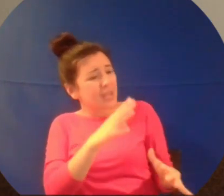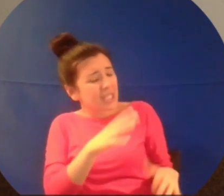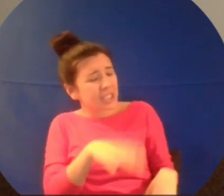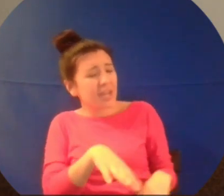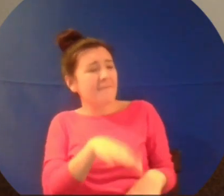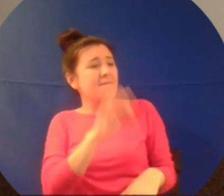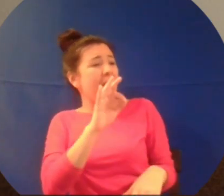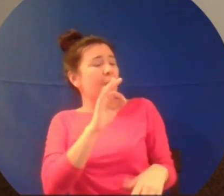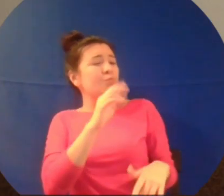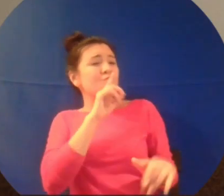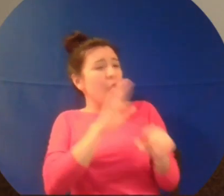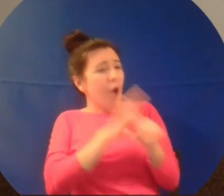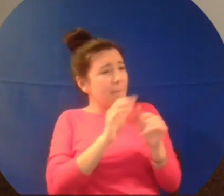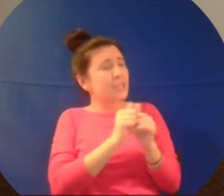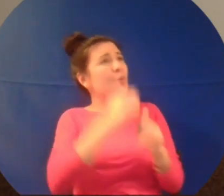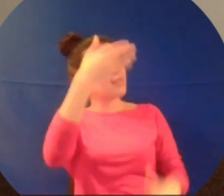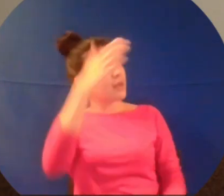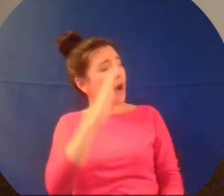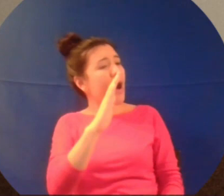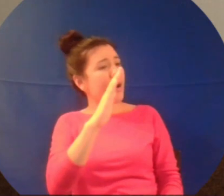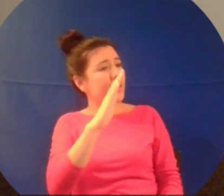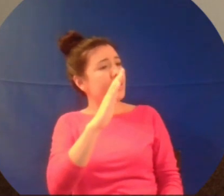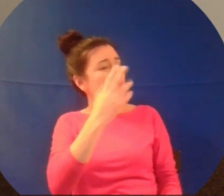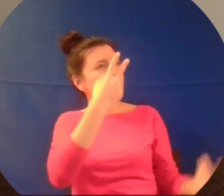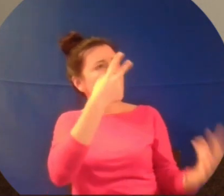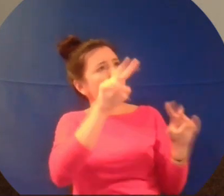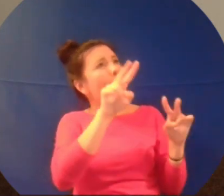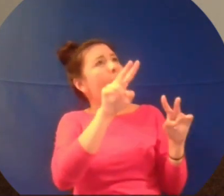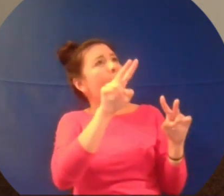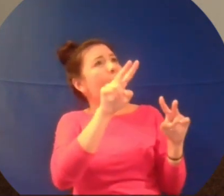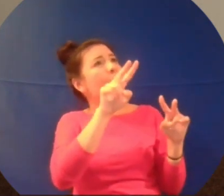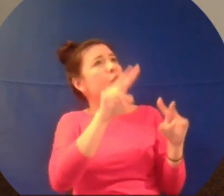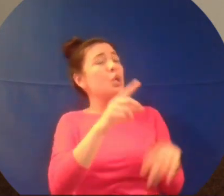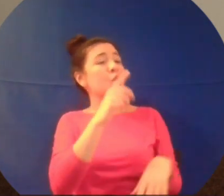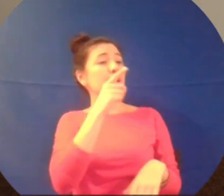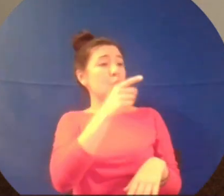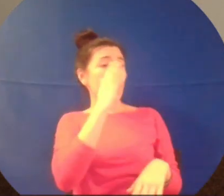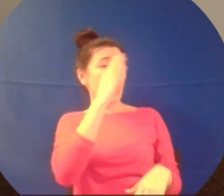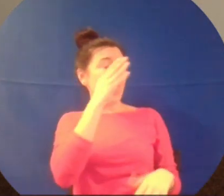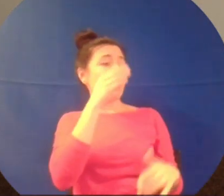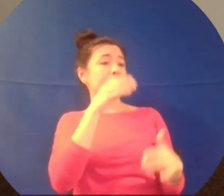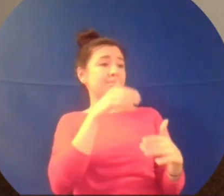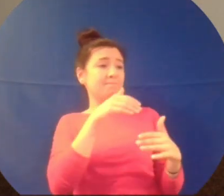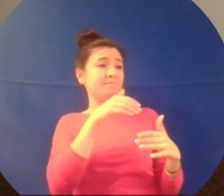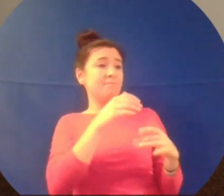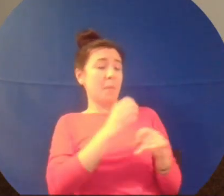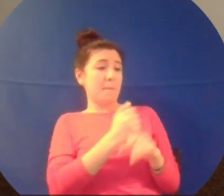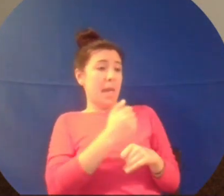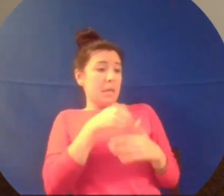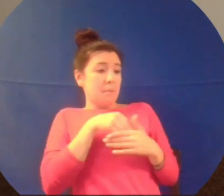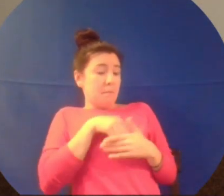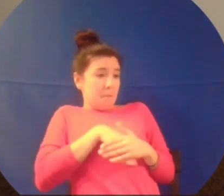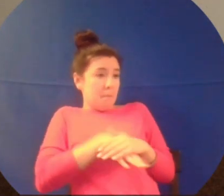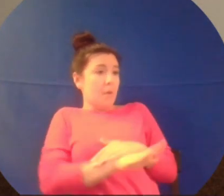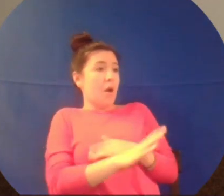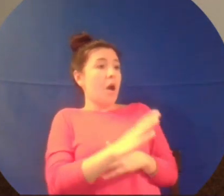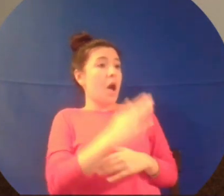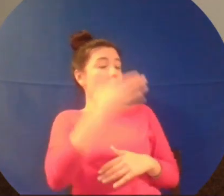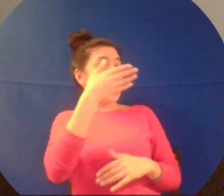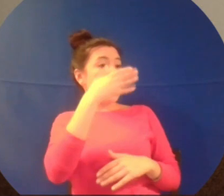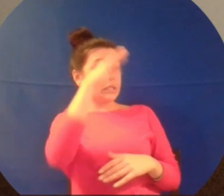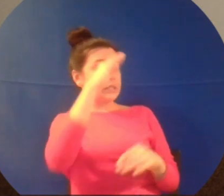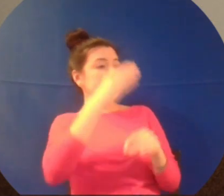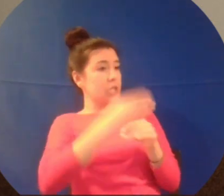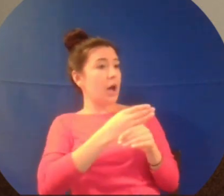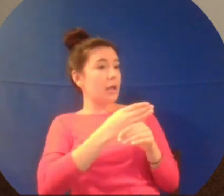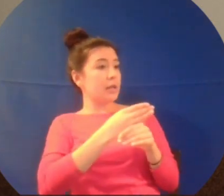favor with God. Behold, you will conceive in your womb and bear a son, and you shall name